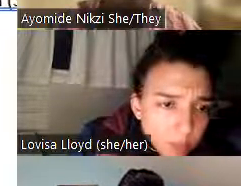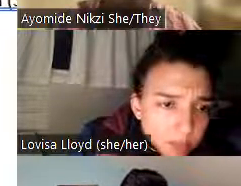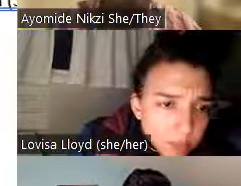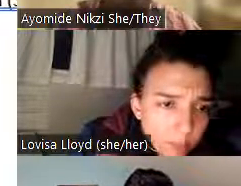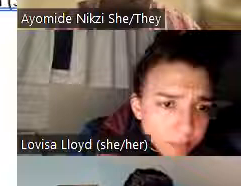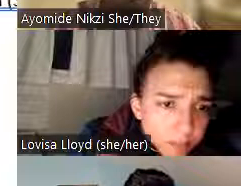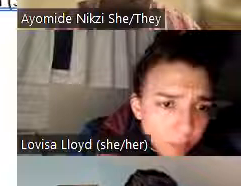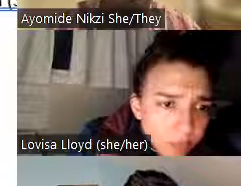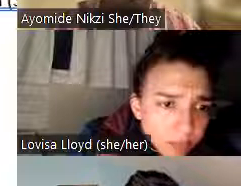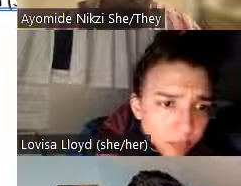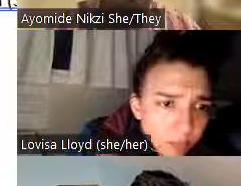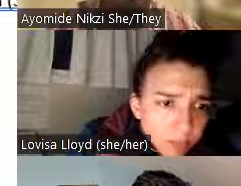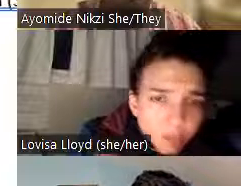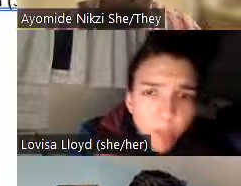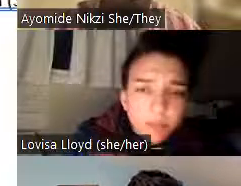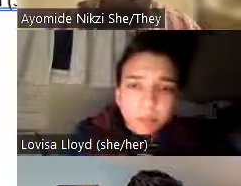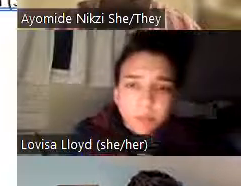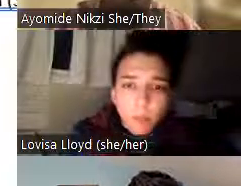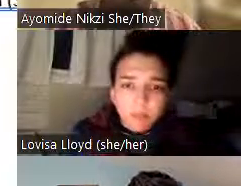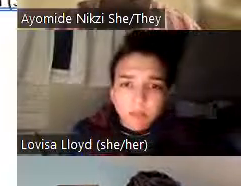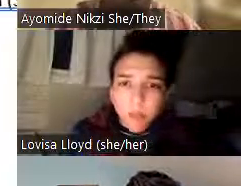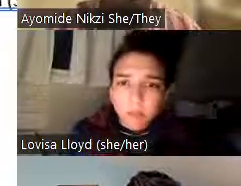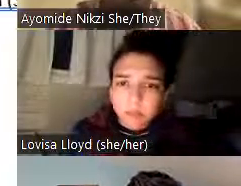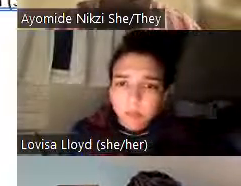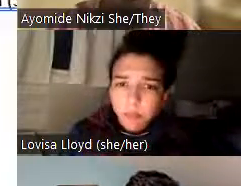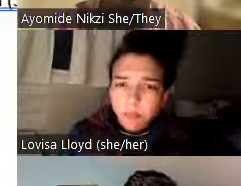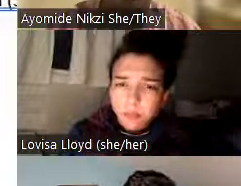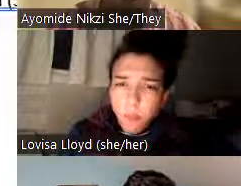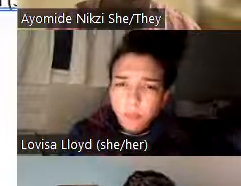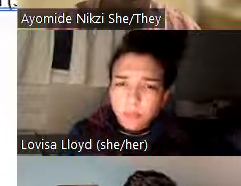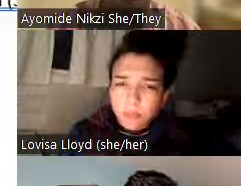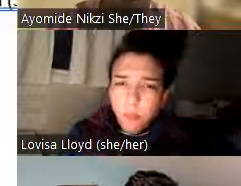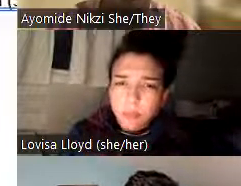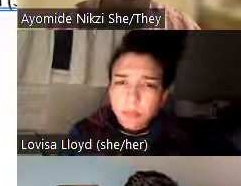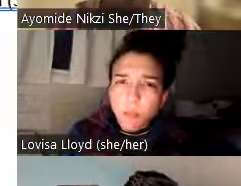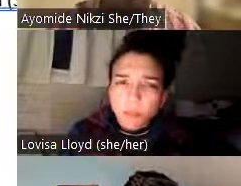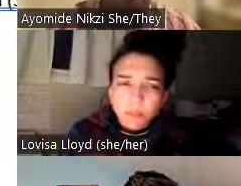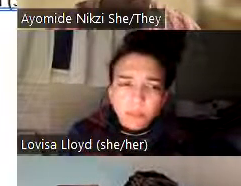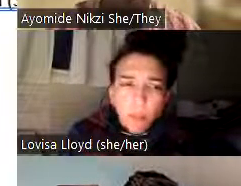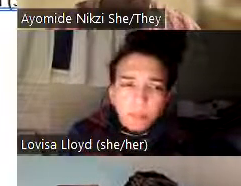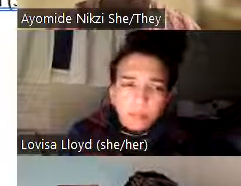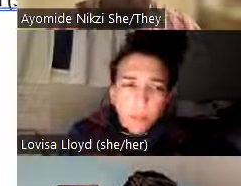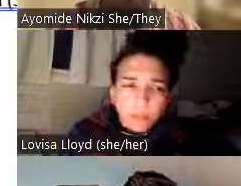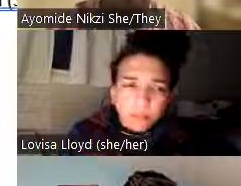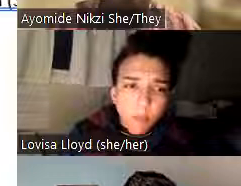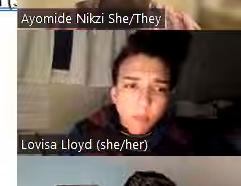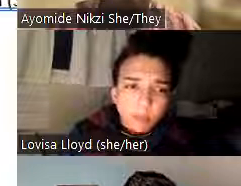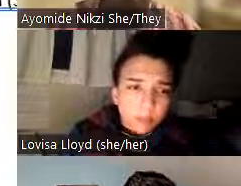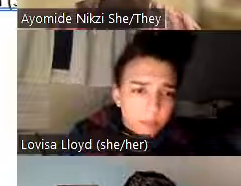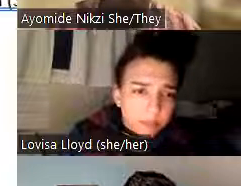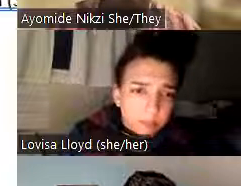seeking a resolution to understanding your objection. I'd move to strike the line.